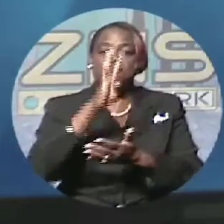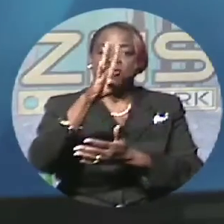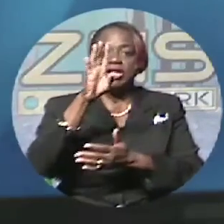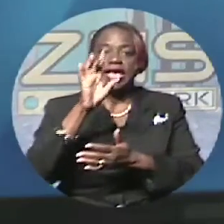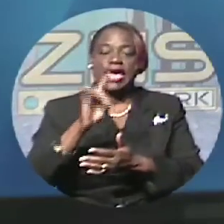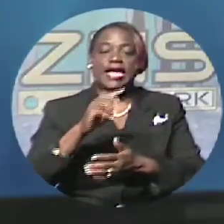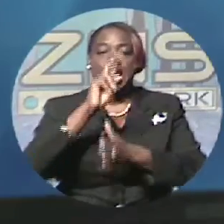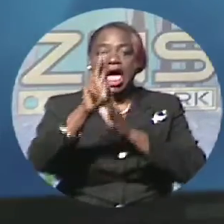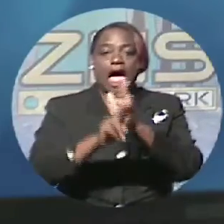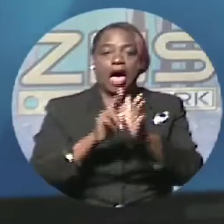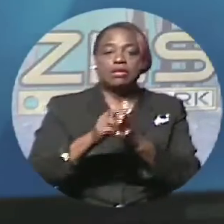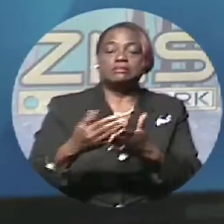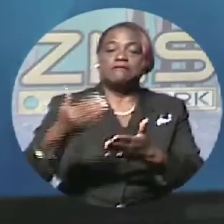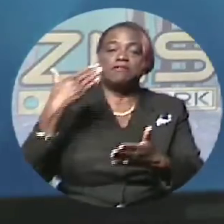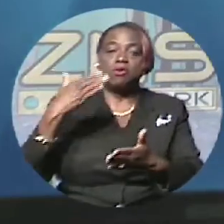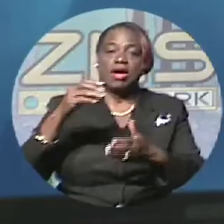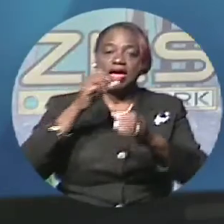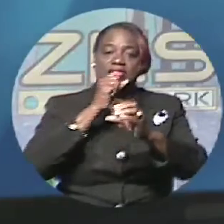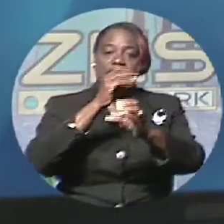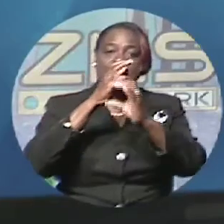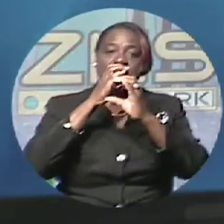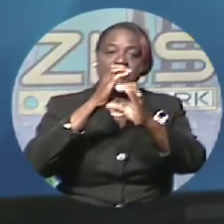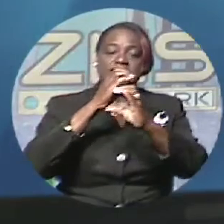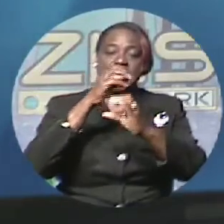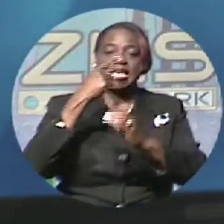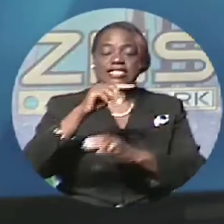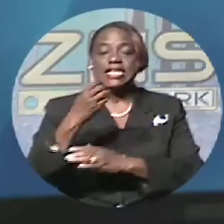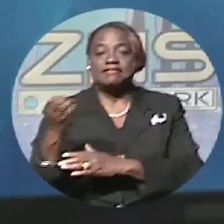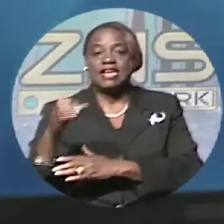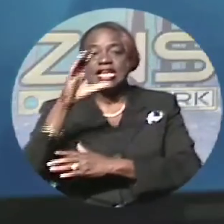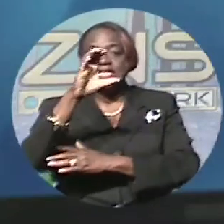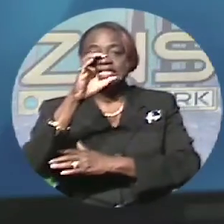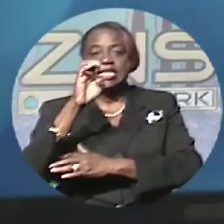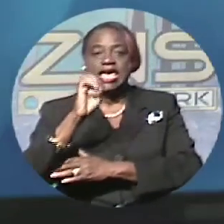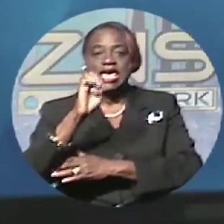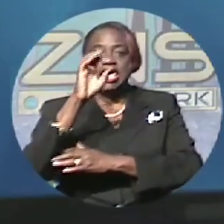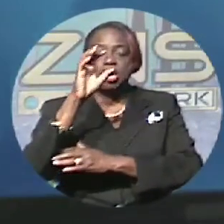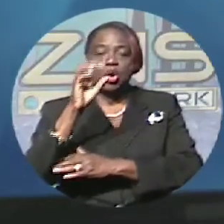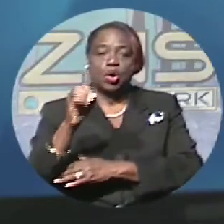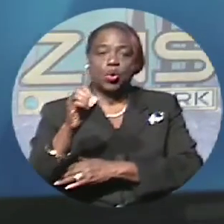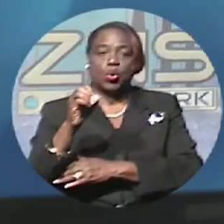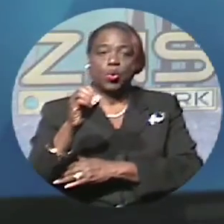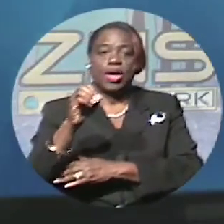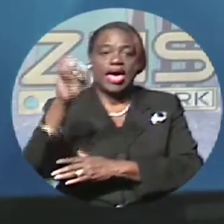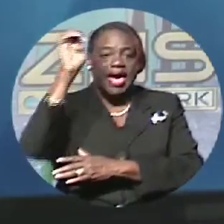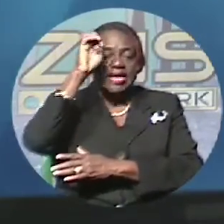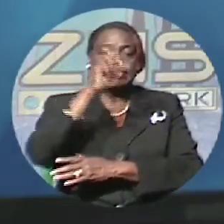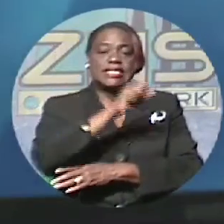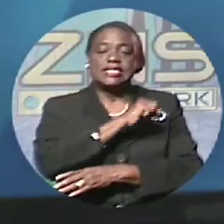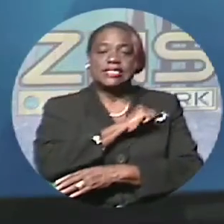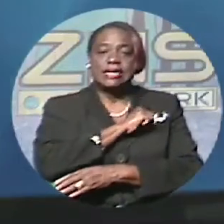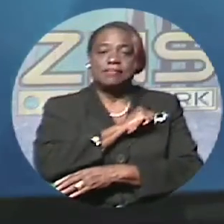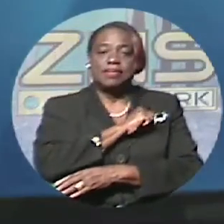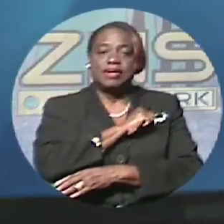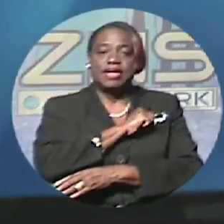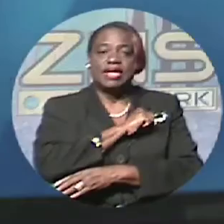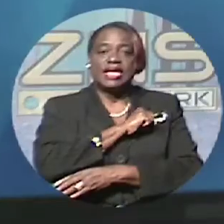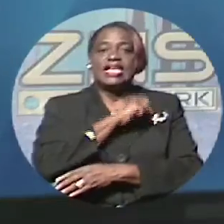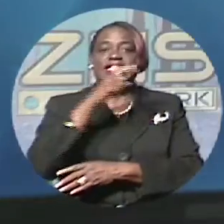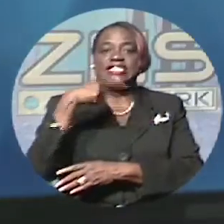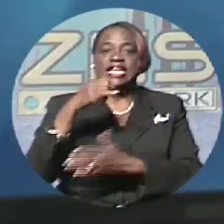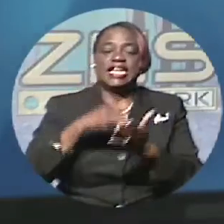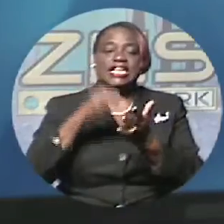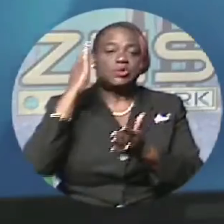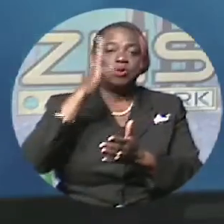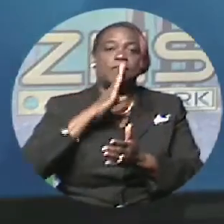to advertise these events. CEO of the Bahamas Chamber of Commerce and Employees Confederation, Edison Summer, admitted it's going to be